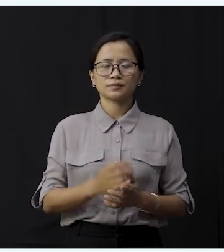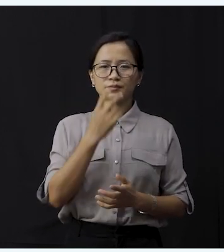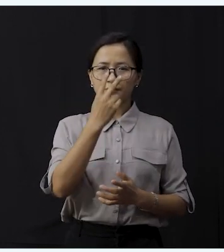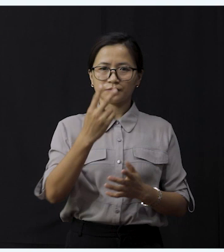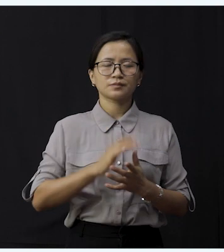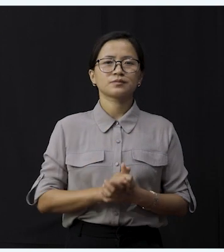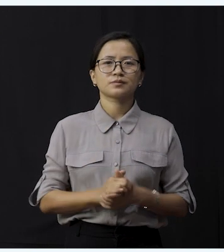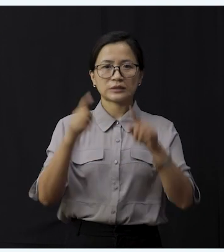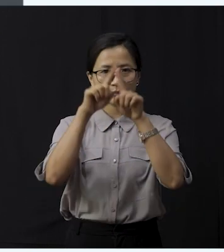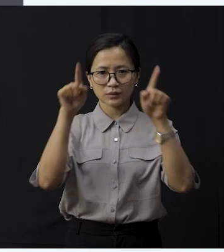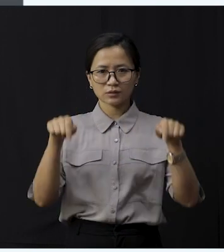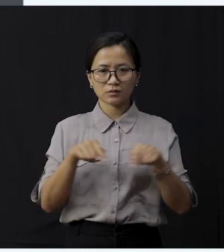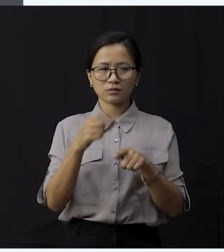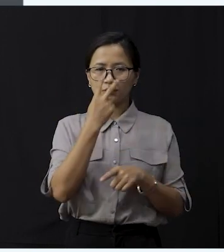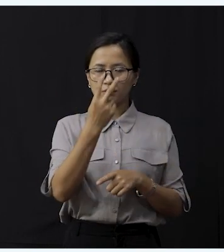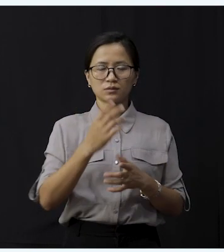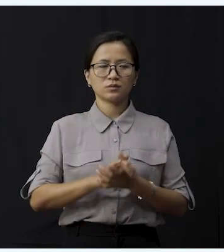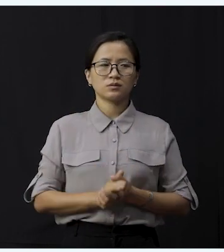See,